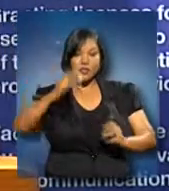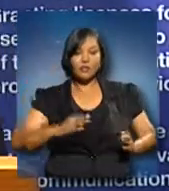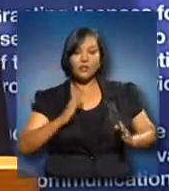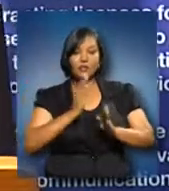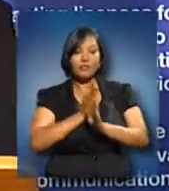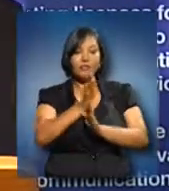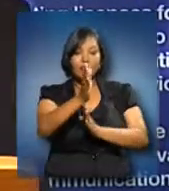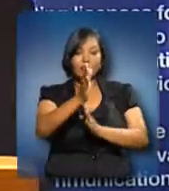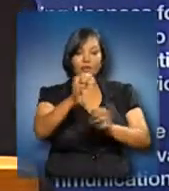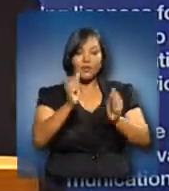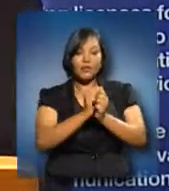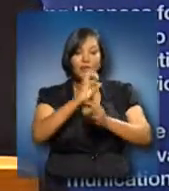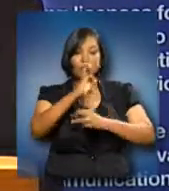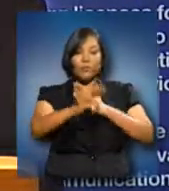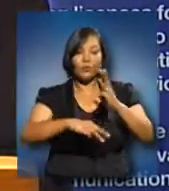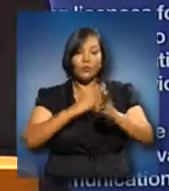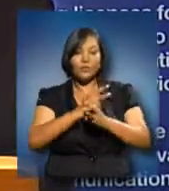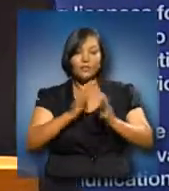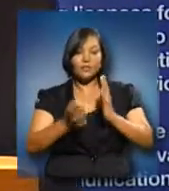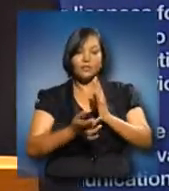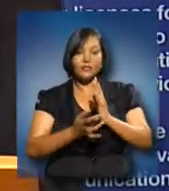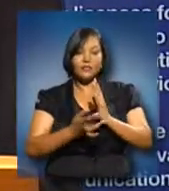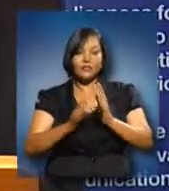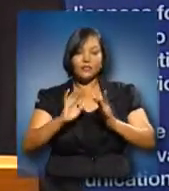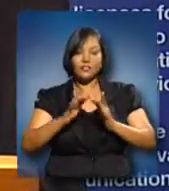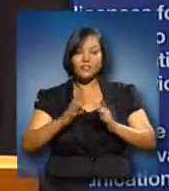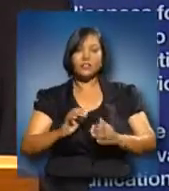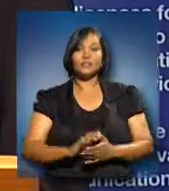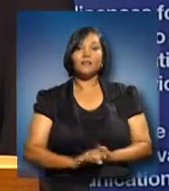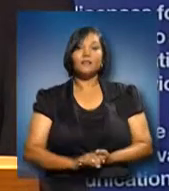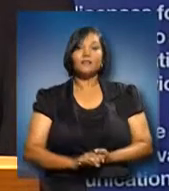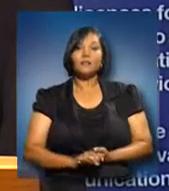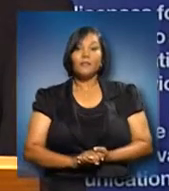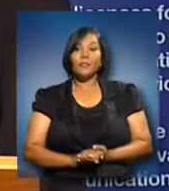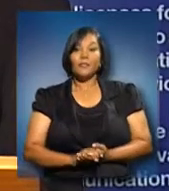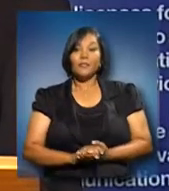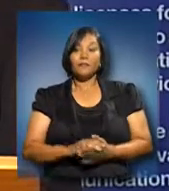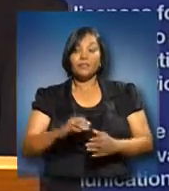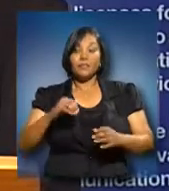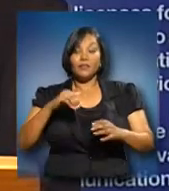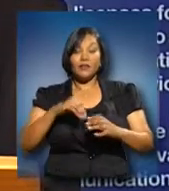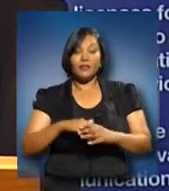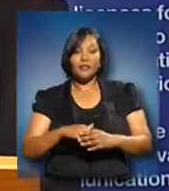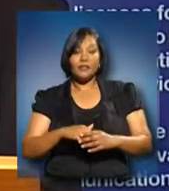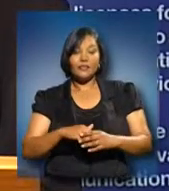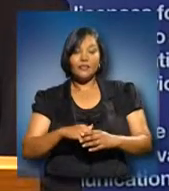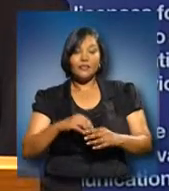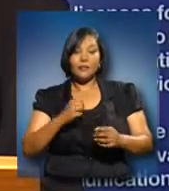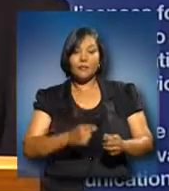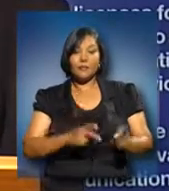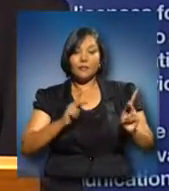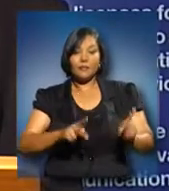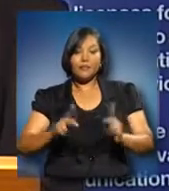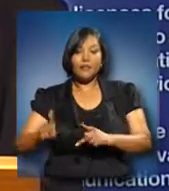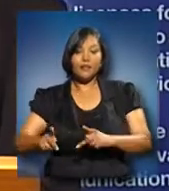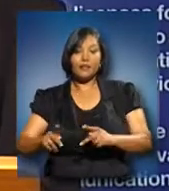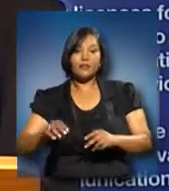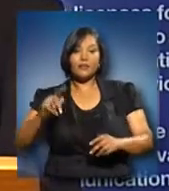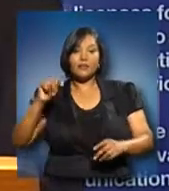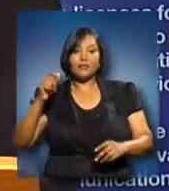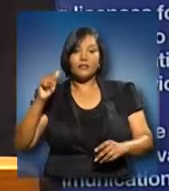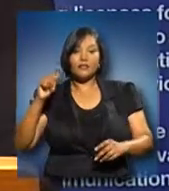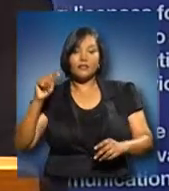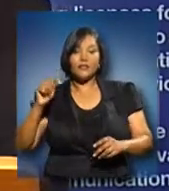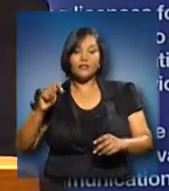with what's happening in the wider sphere. In that context, the authority has taken ownership